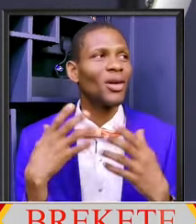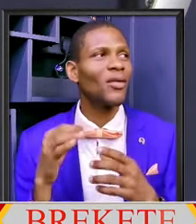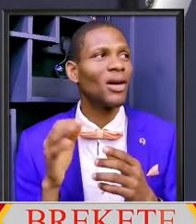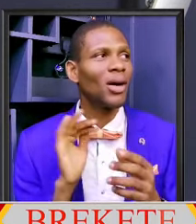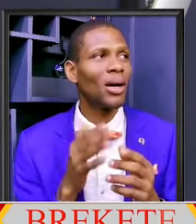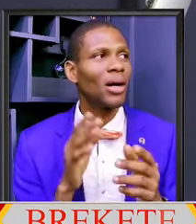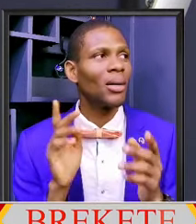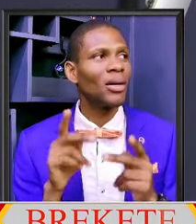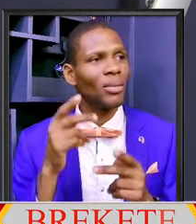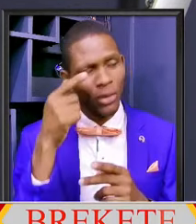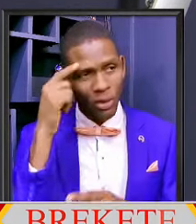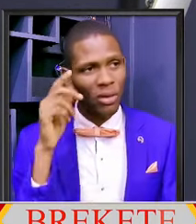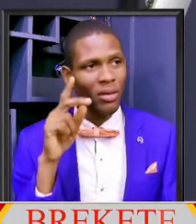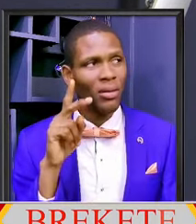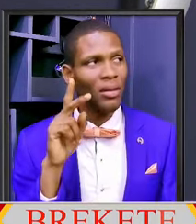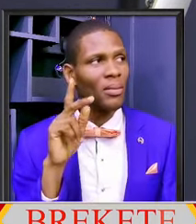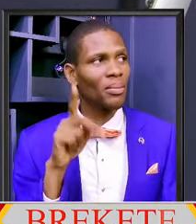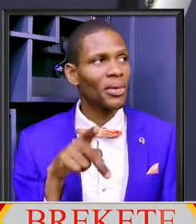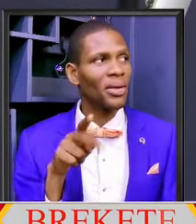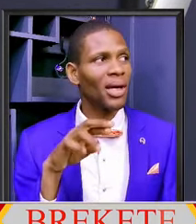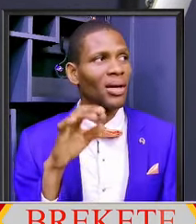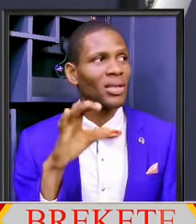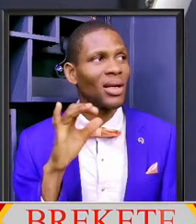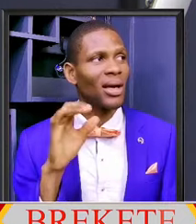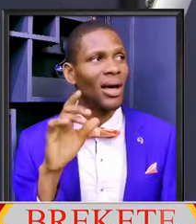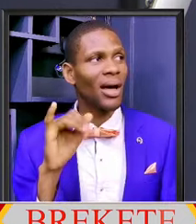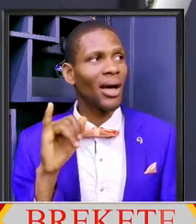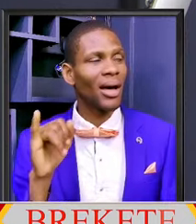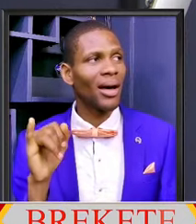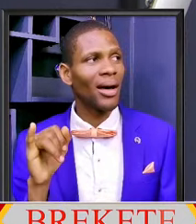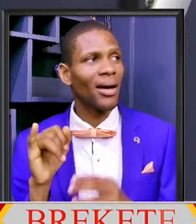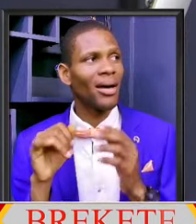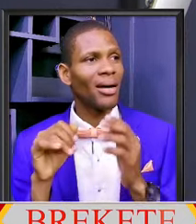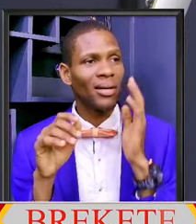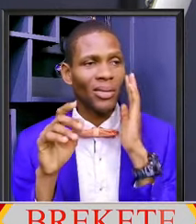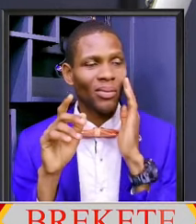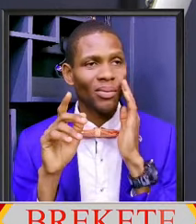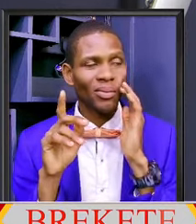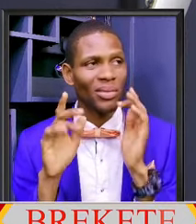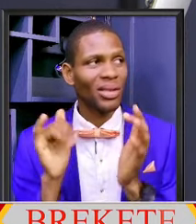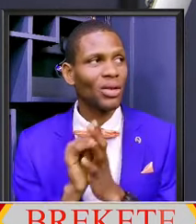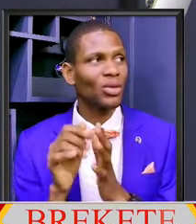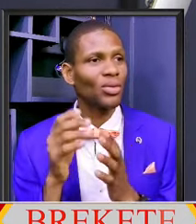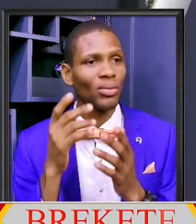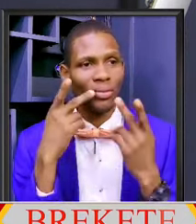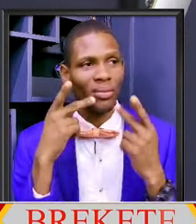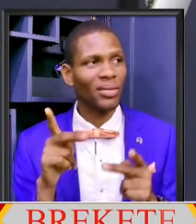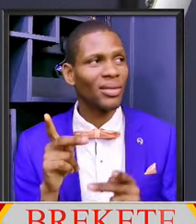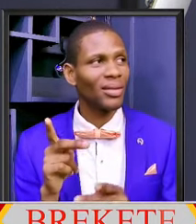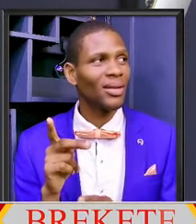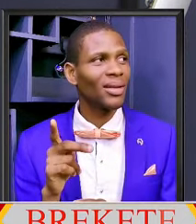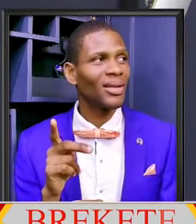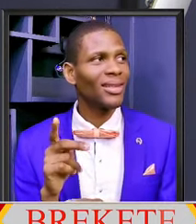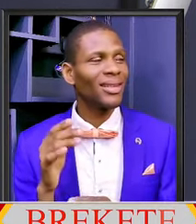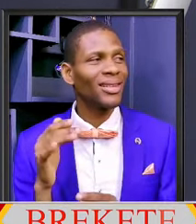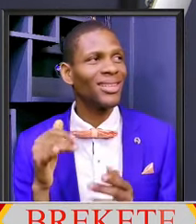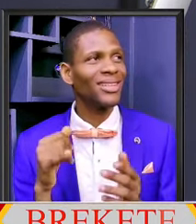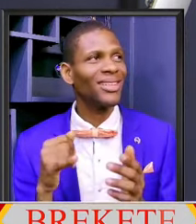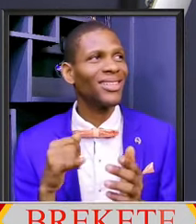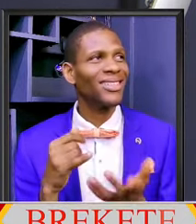because they are P-R-I-C-K-S. Yeah. Where you pronounce? Nah, you can't. I tell you